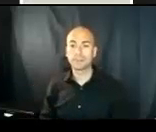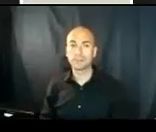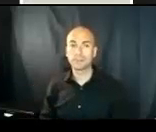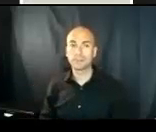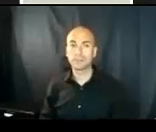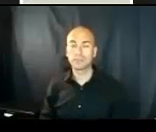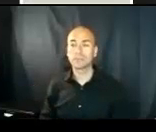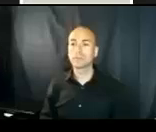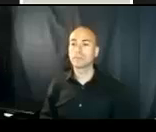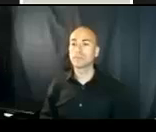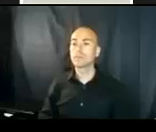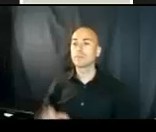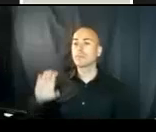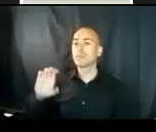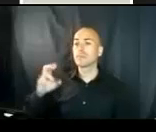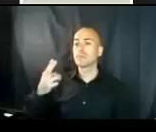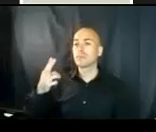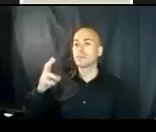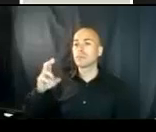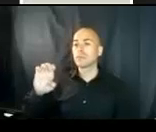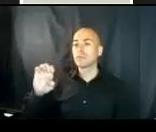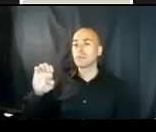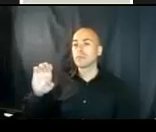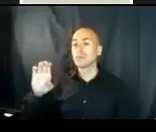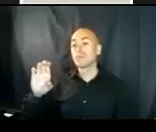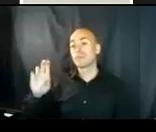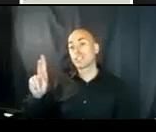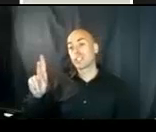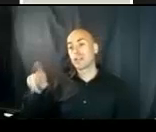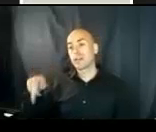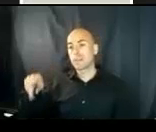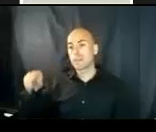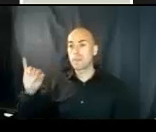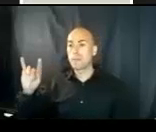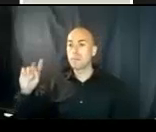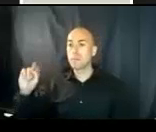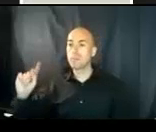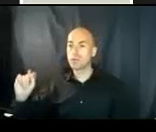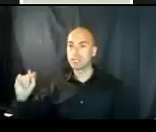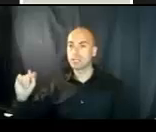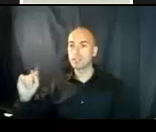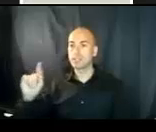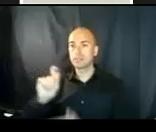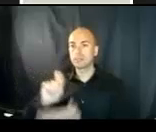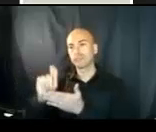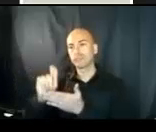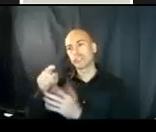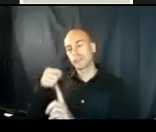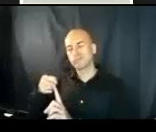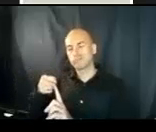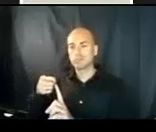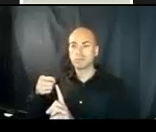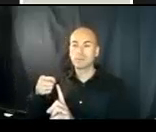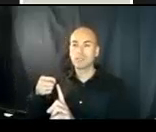Checkpoints, those are critical. You're reminding, giving students, providing students with checkpoints is one of